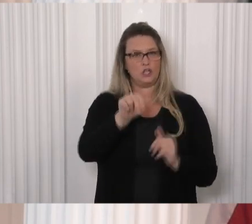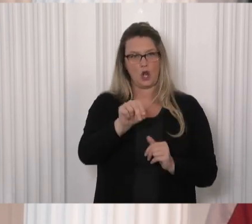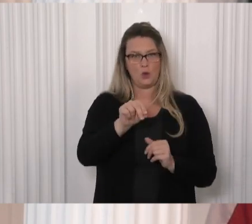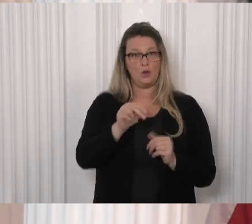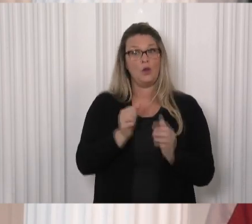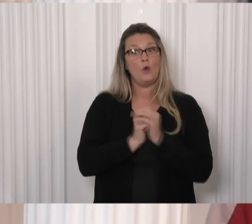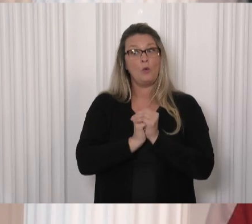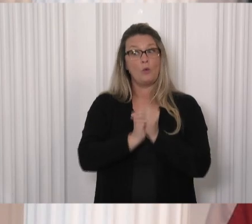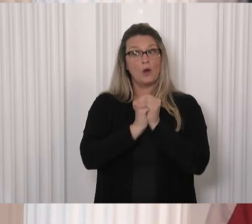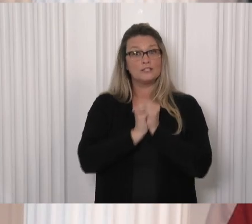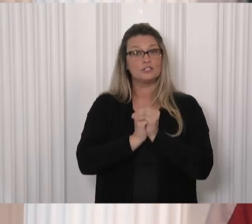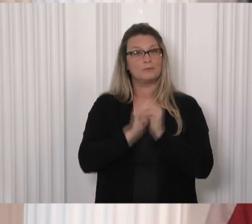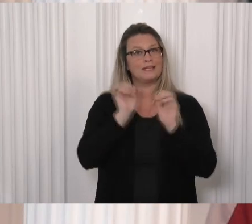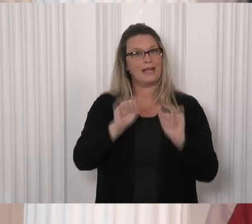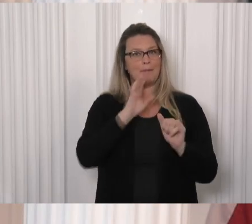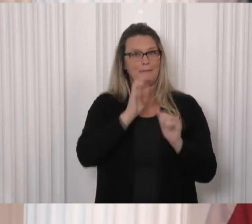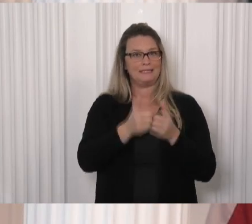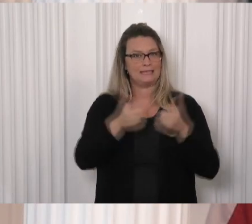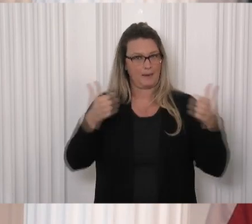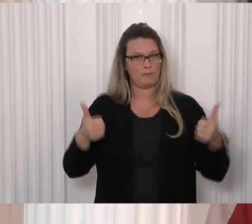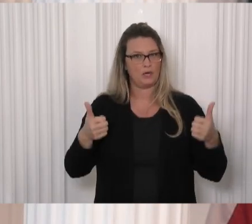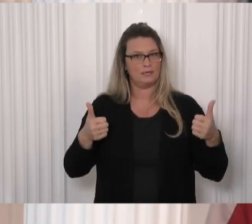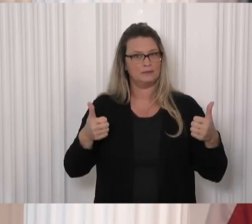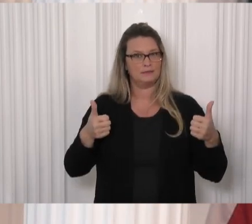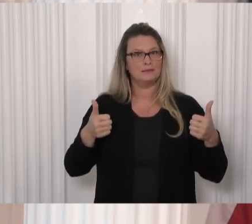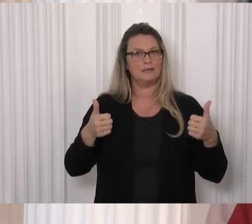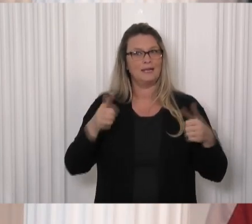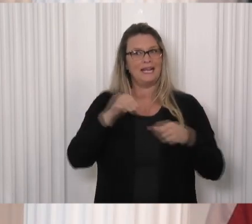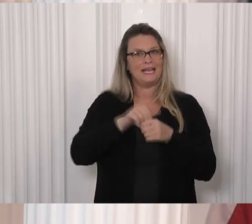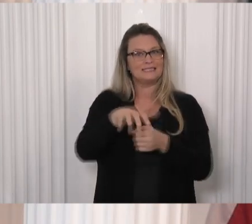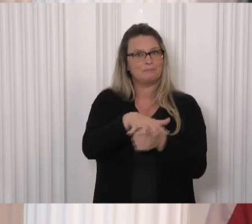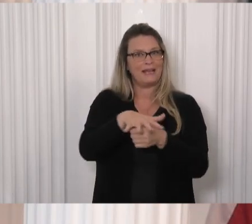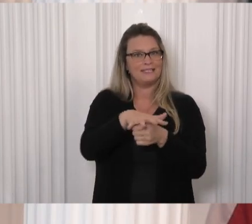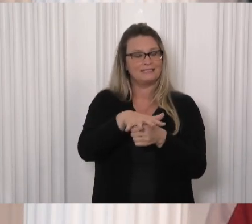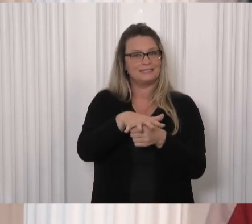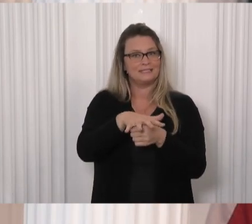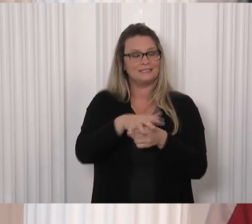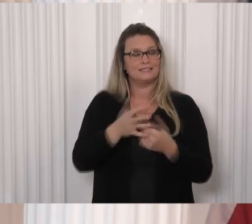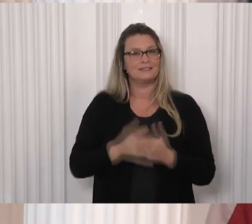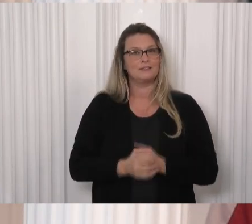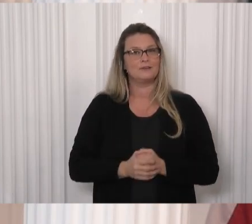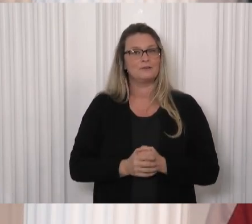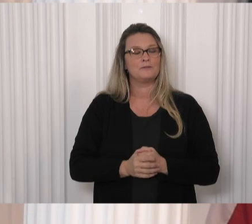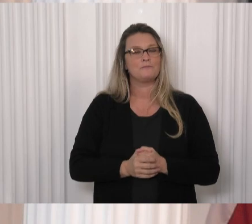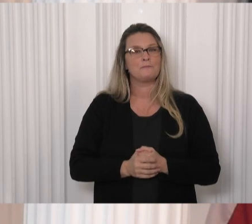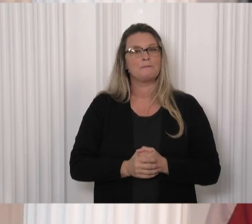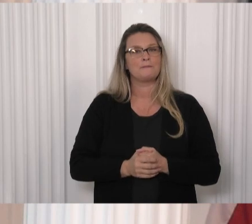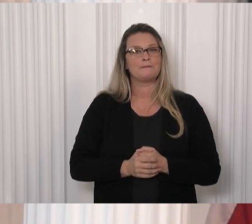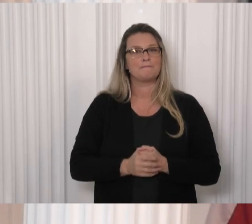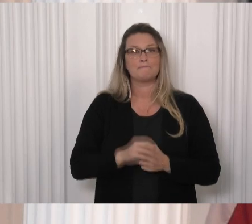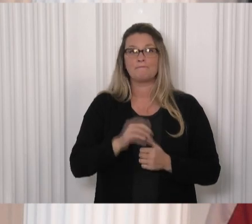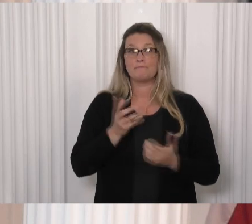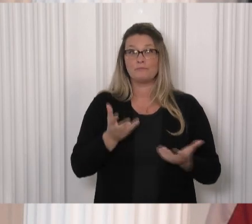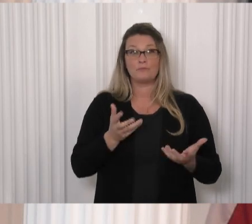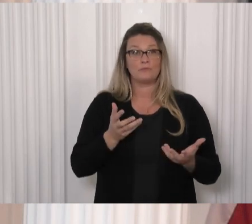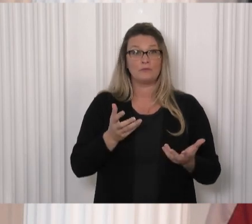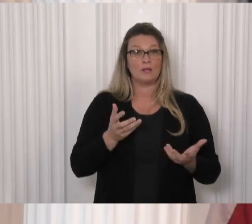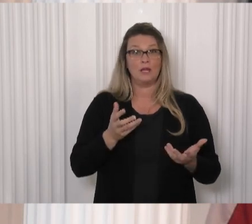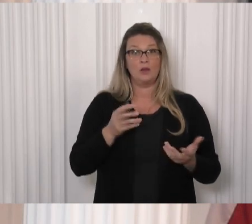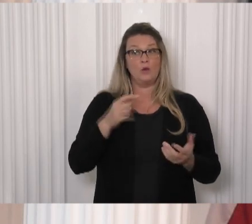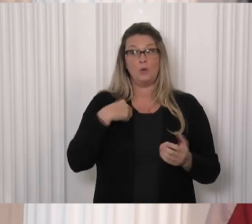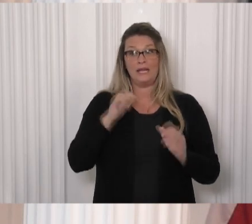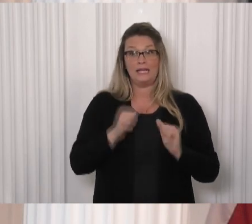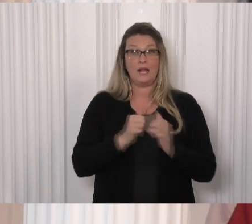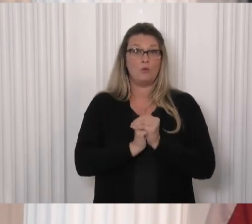sense of gathering together in a worship space probably is not appropriate at this point, it doesn't mean that worship ceases, and they're doing